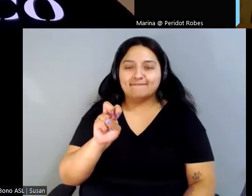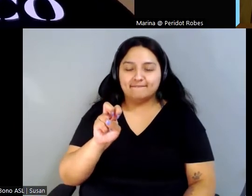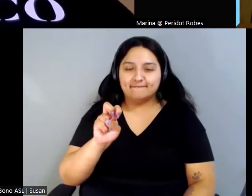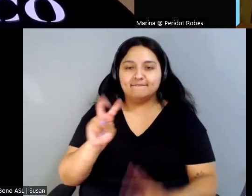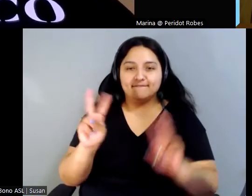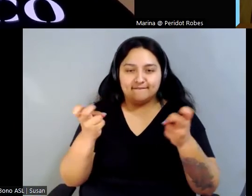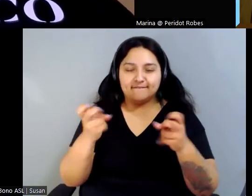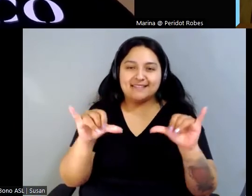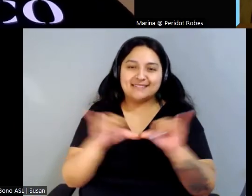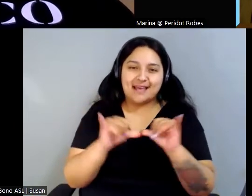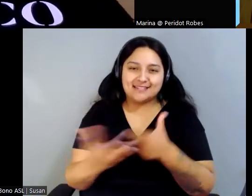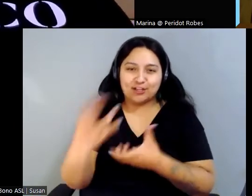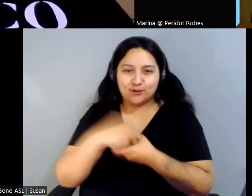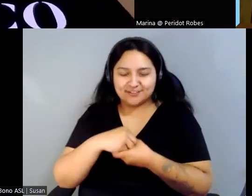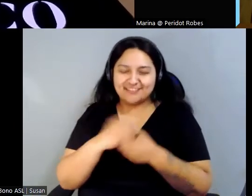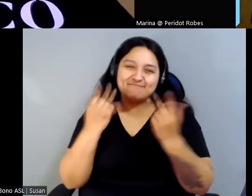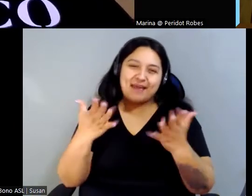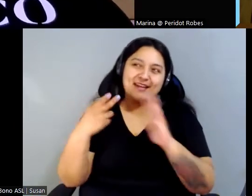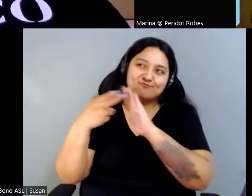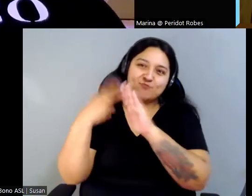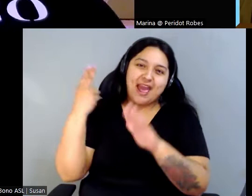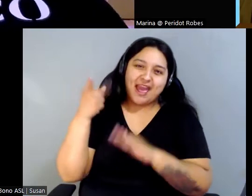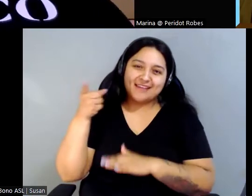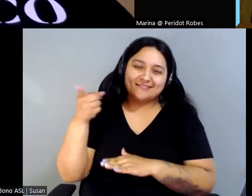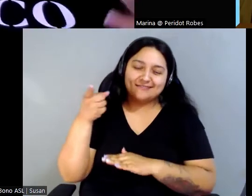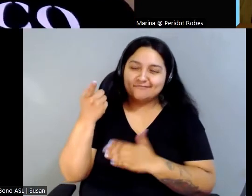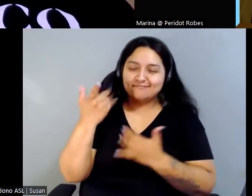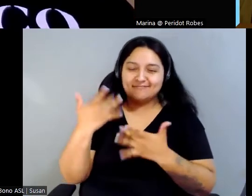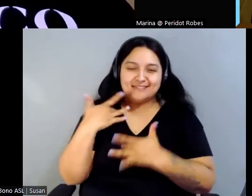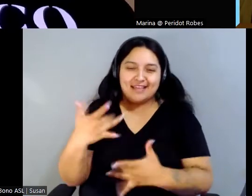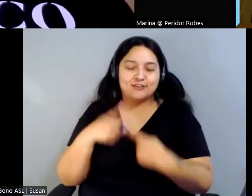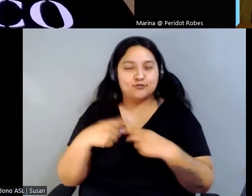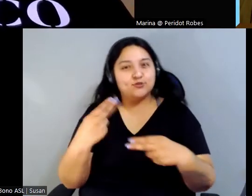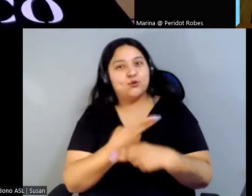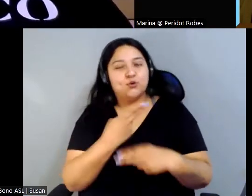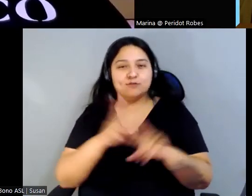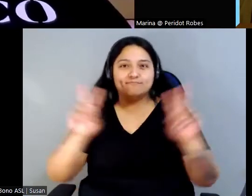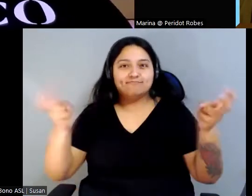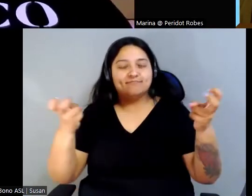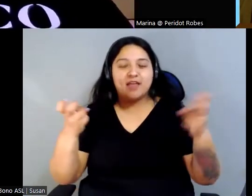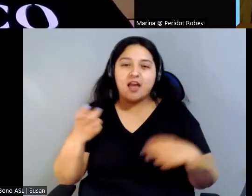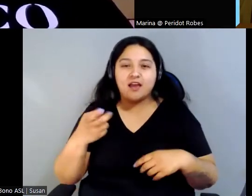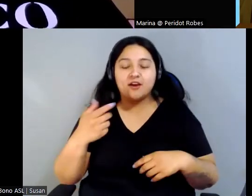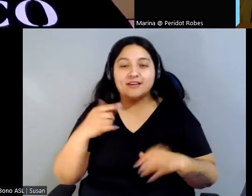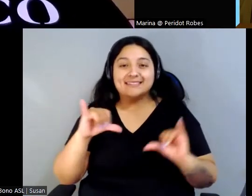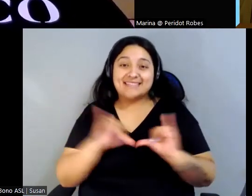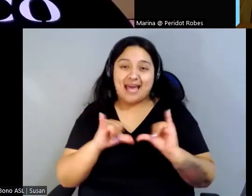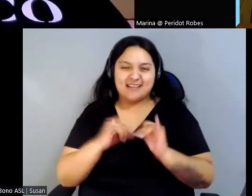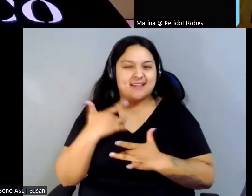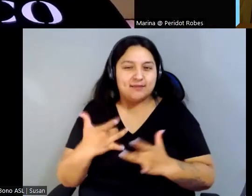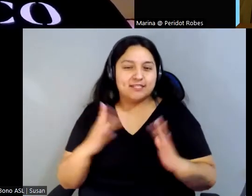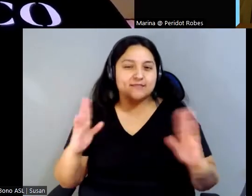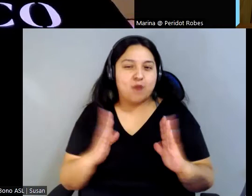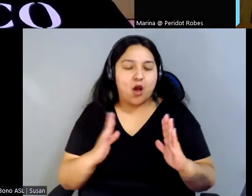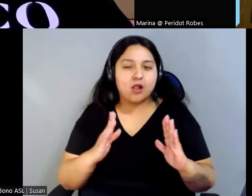brands. Those brands that expand, they're like straight size, they expand to plus size, and then they say, "Oh, I'm size inclusive," even though they